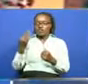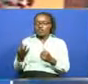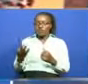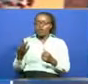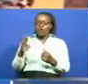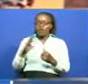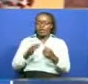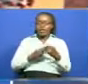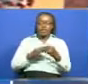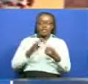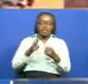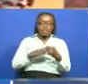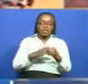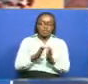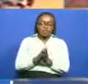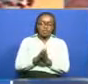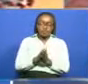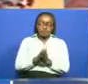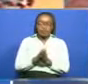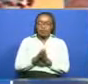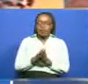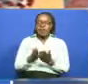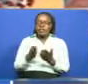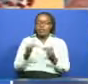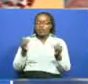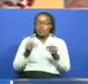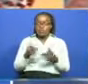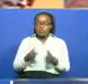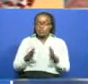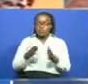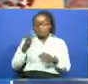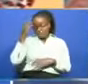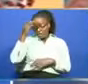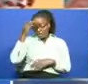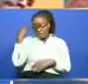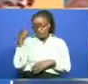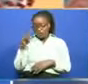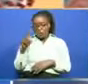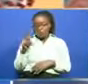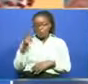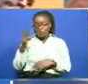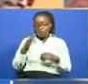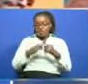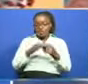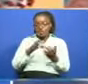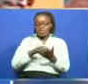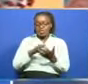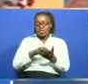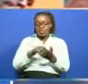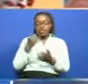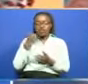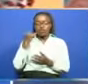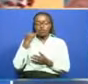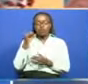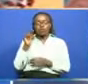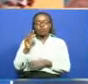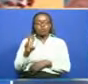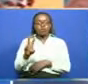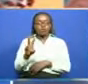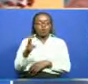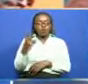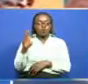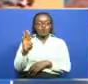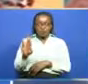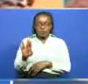37,489. In what appears to be a new trend, Trans Nzoia led with 28 cases, followed by Nakuru, which had 24